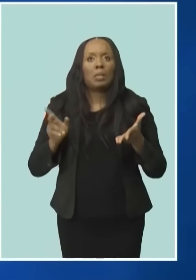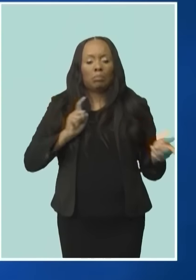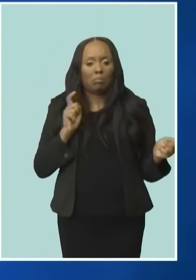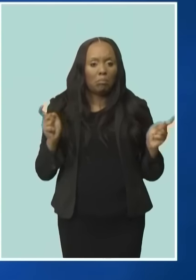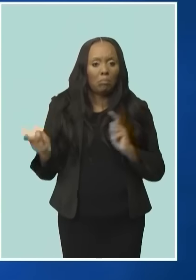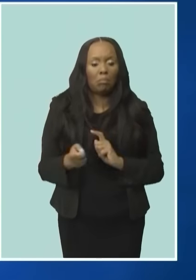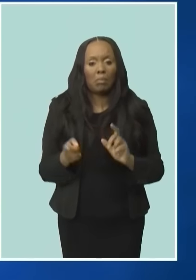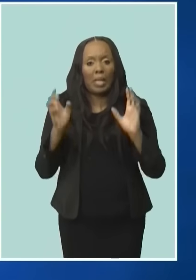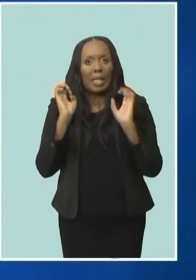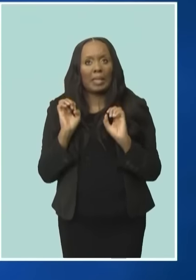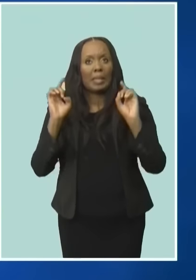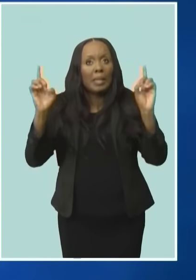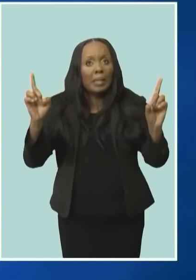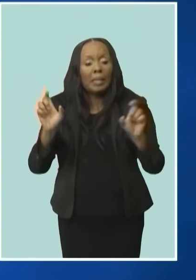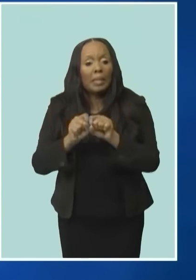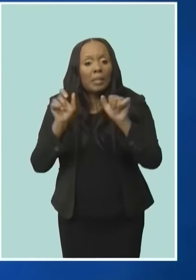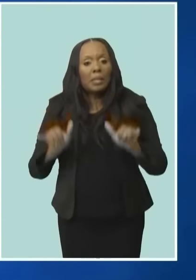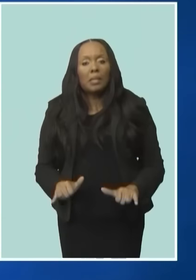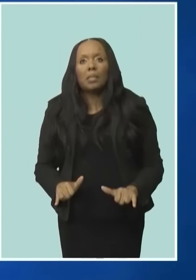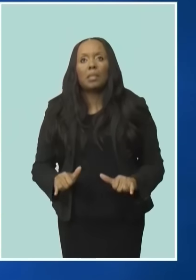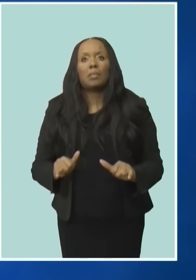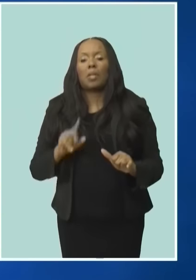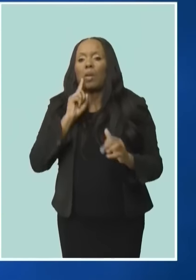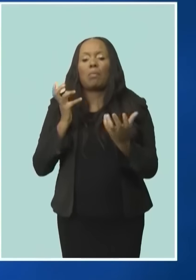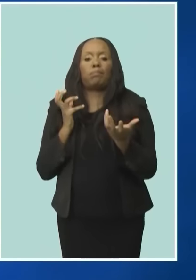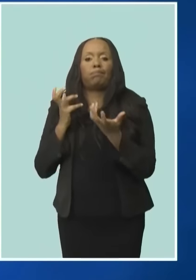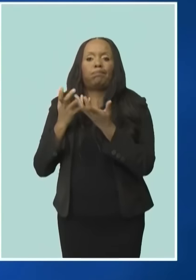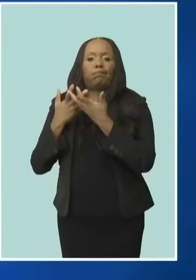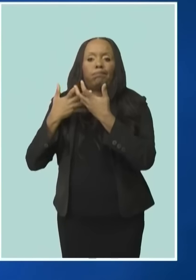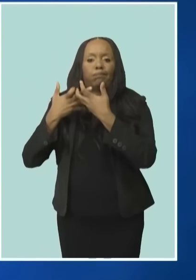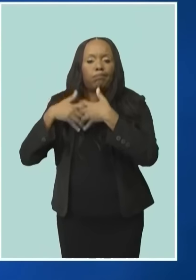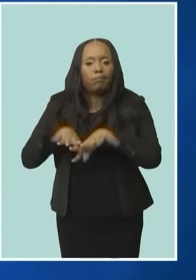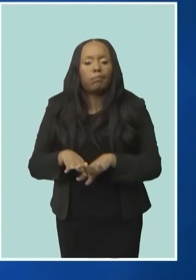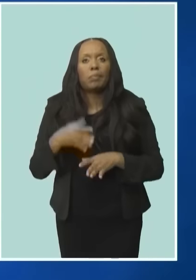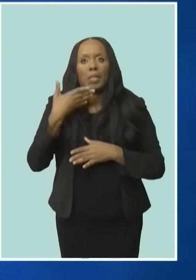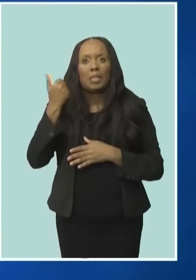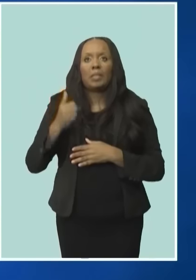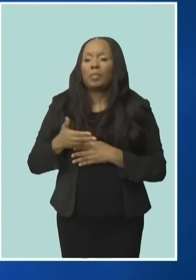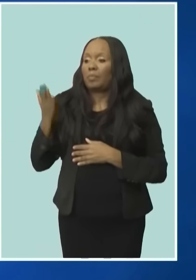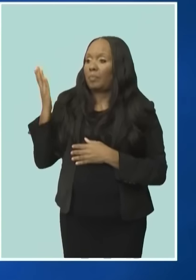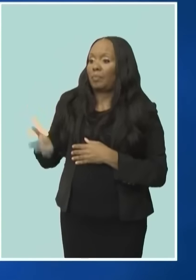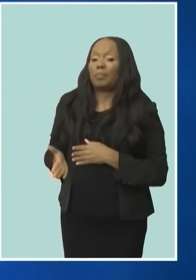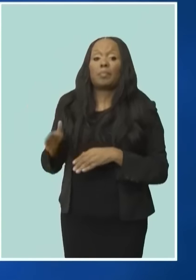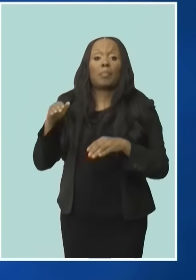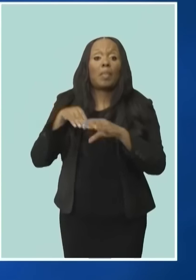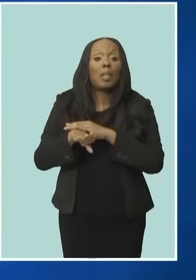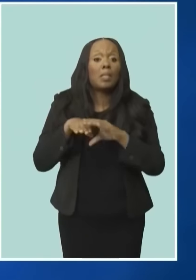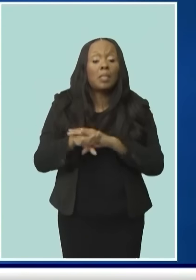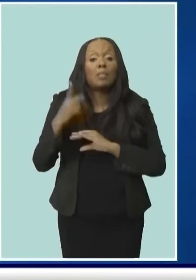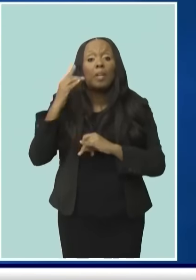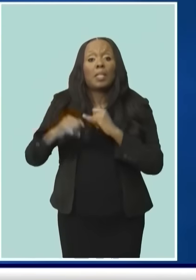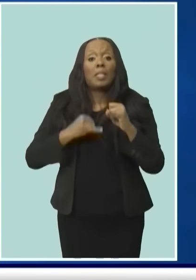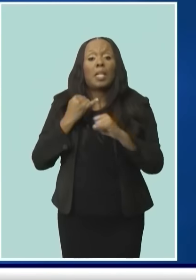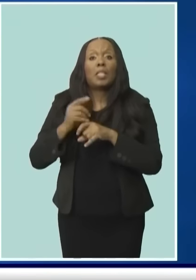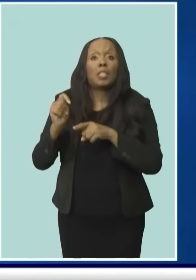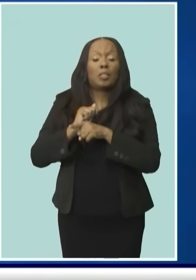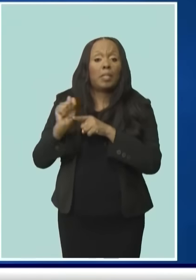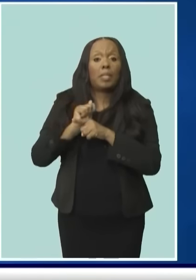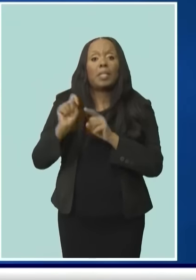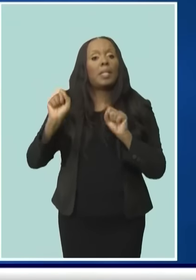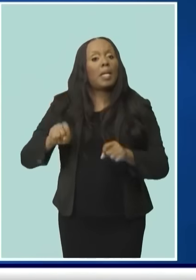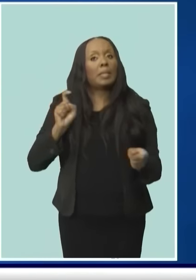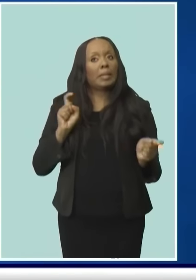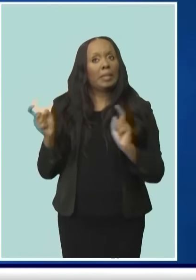education in a tangible and relevant way. We know that access to international training can be life-changing, not just for the students who